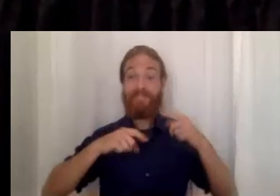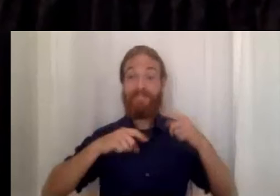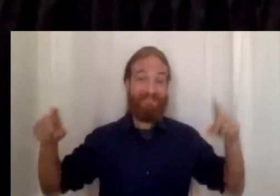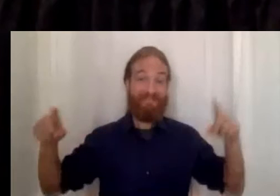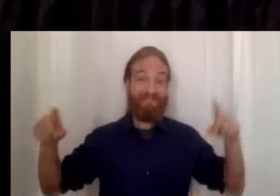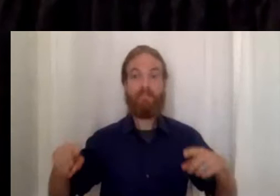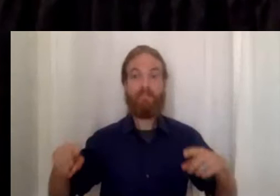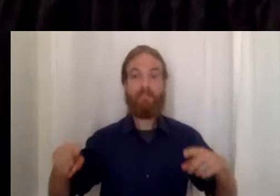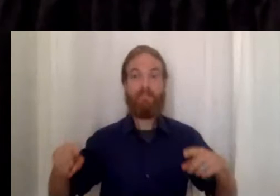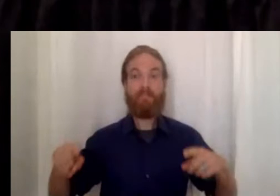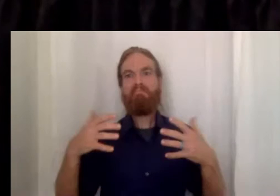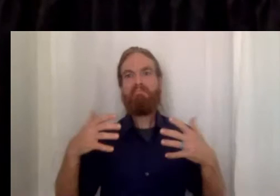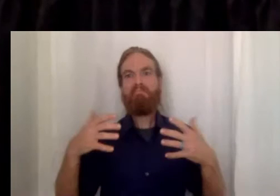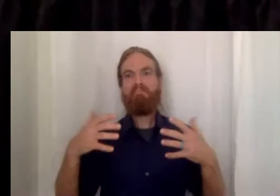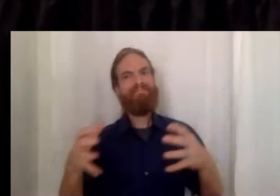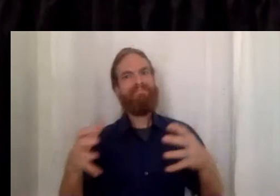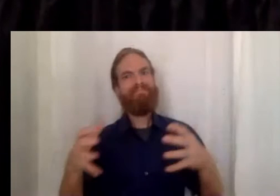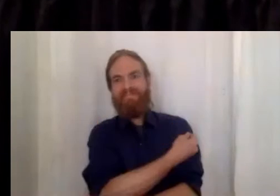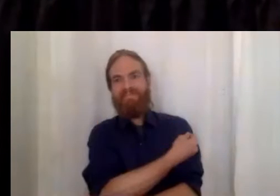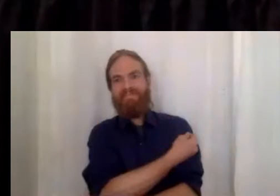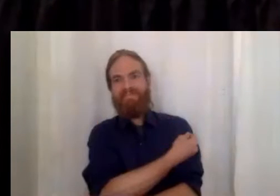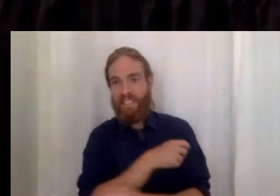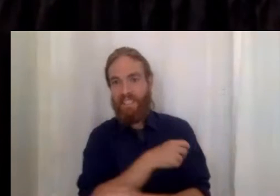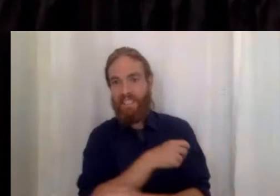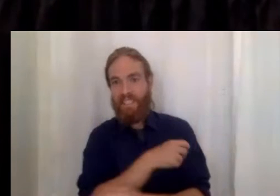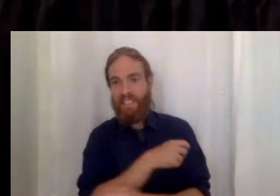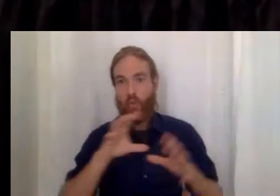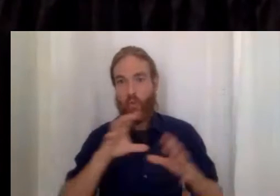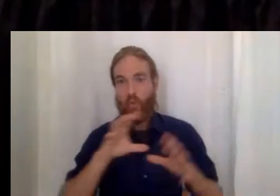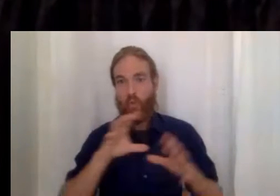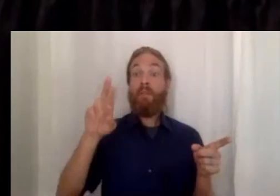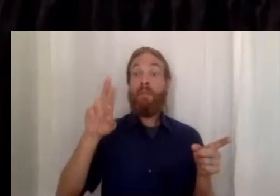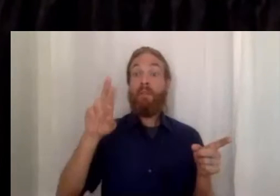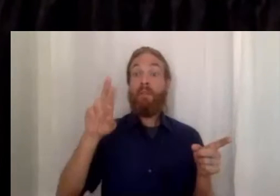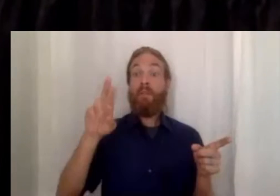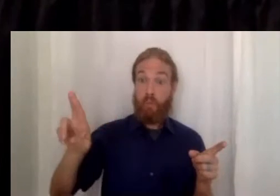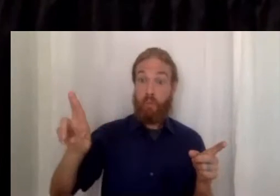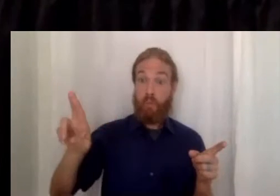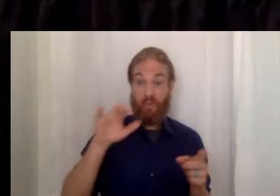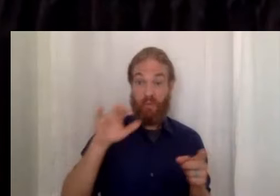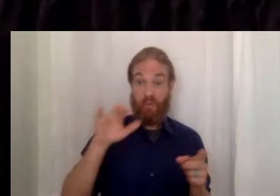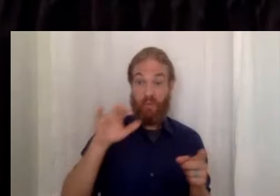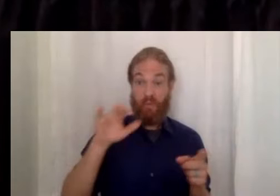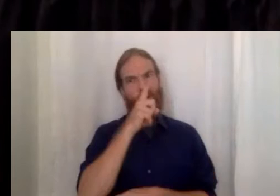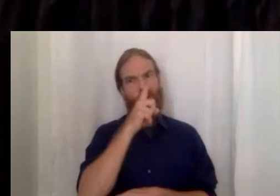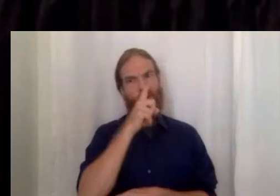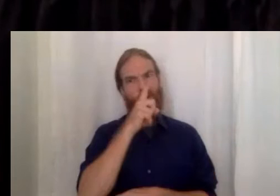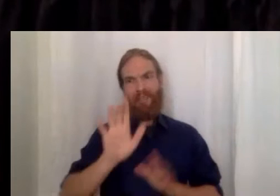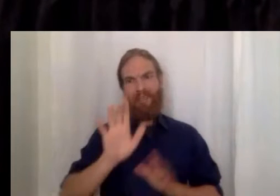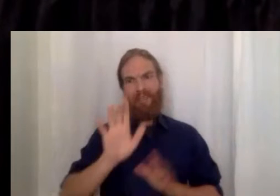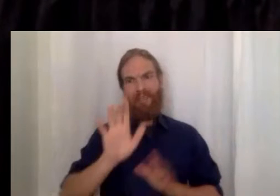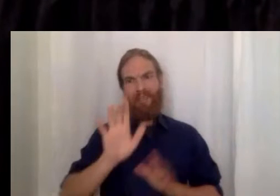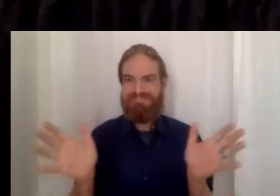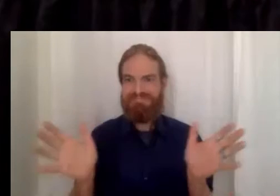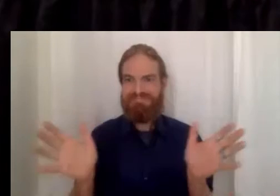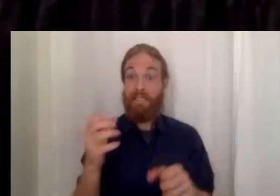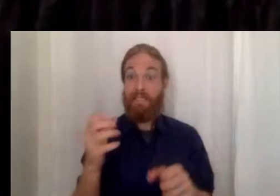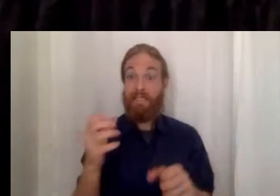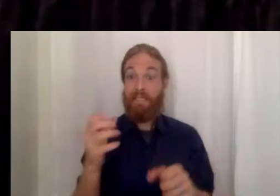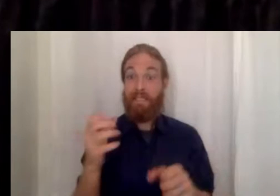and I'm sure that you're keeping up to speed and ramping up, but we also are in the planning always